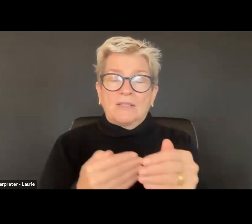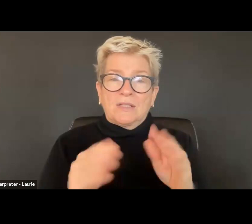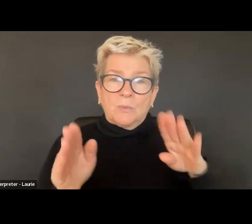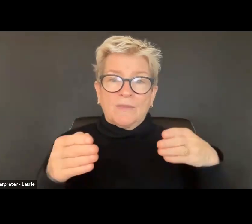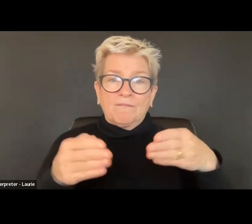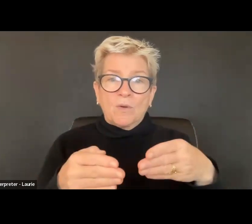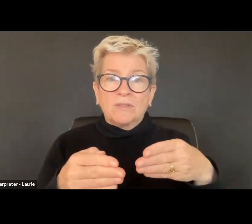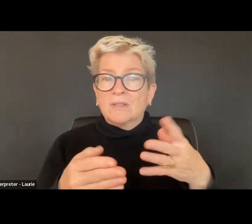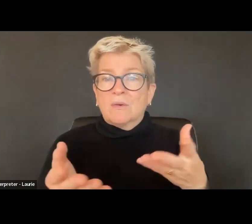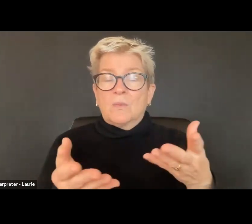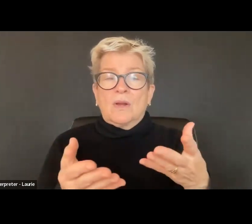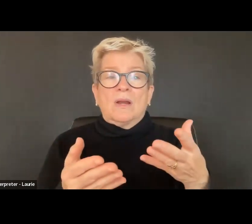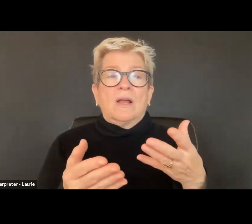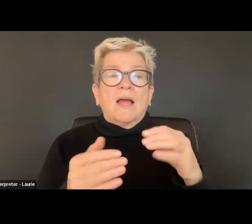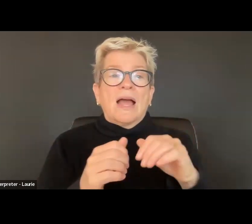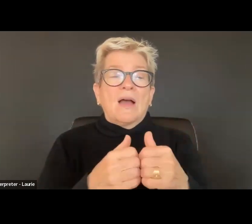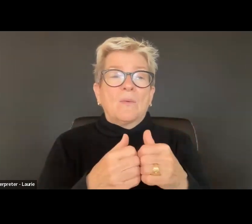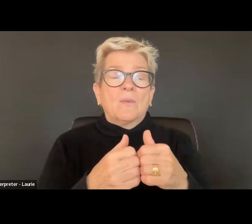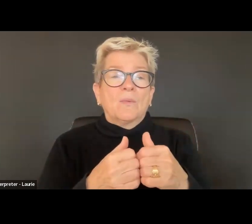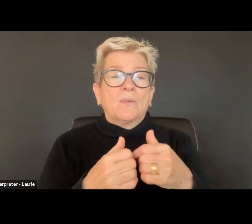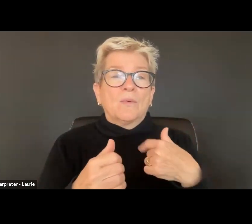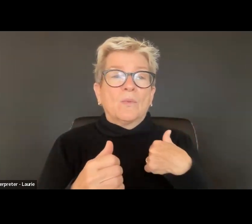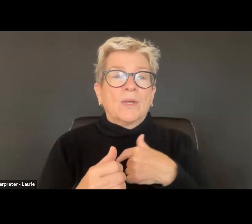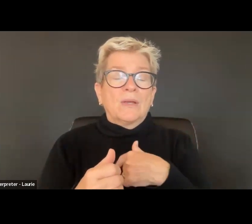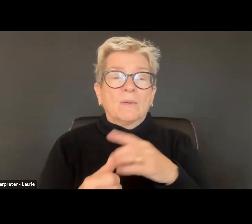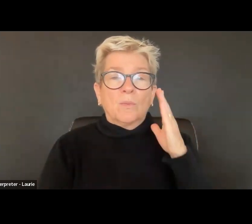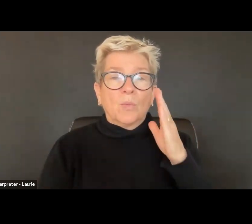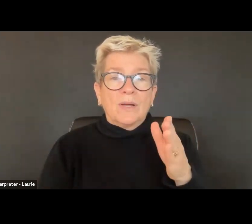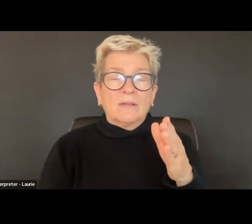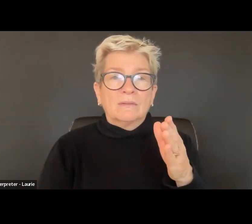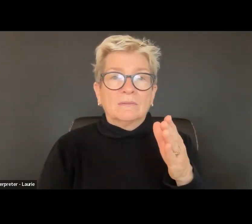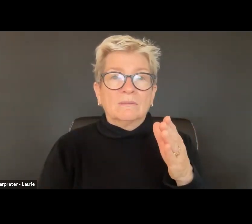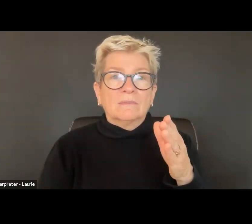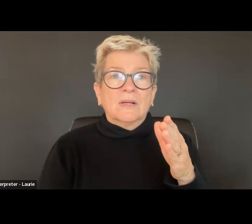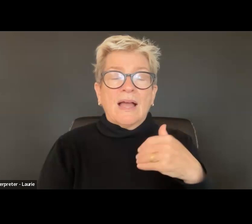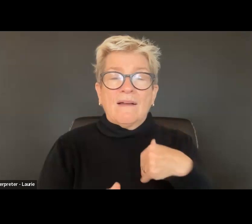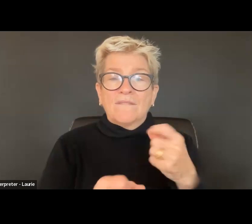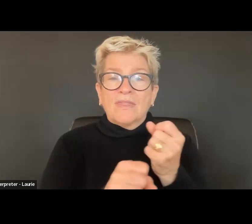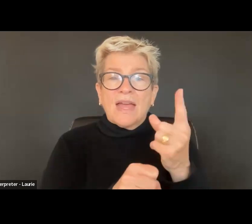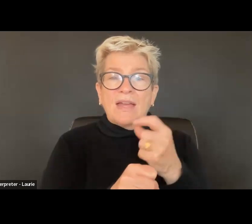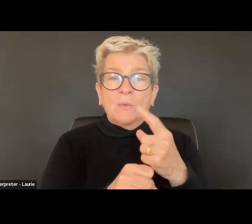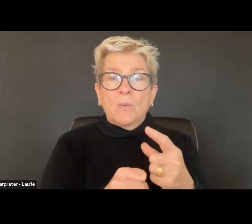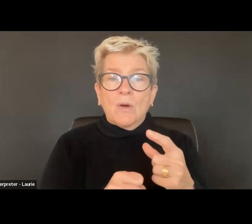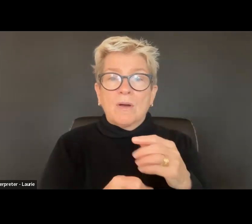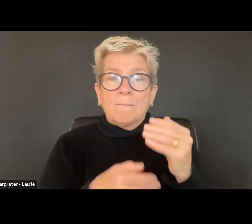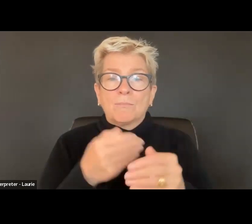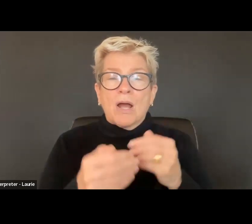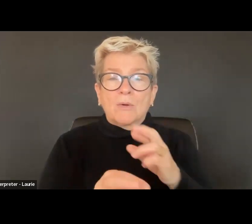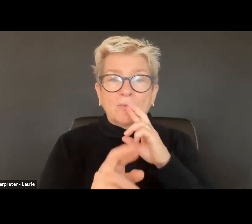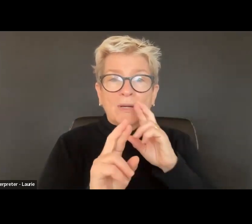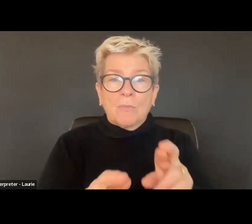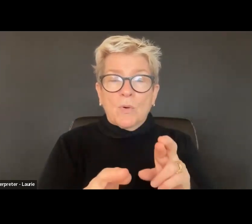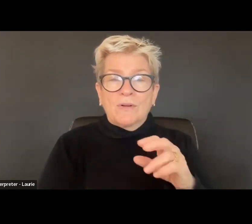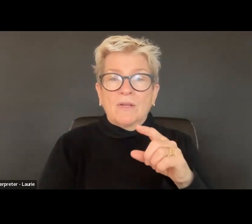on how we're going to get this process of getting our annual progress report to the governor and legislature wrapped